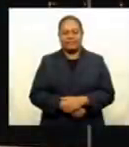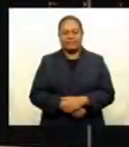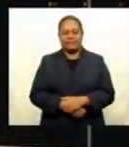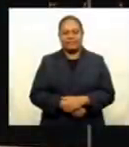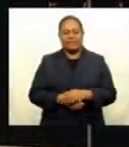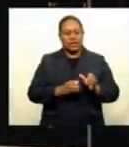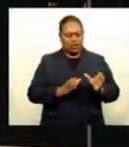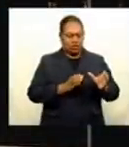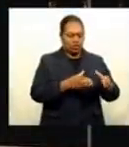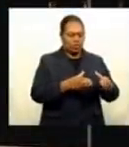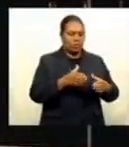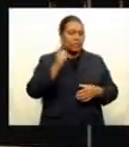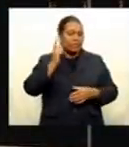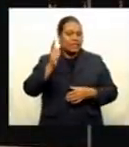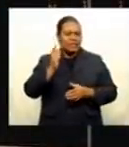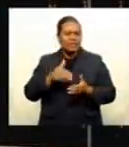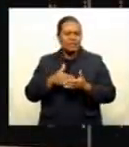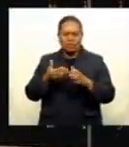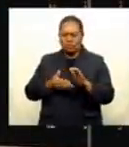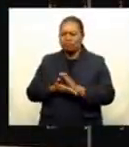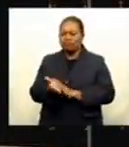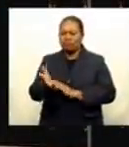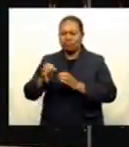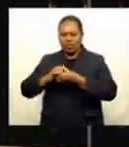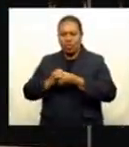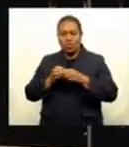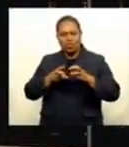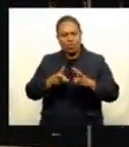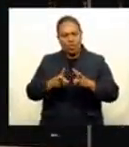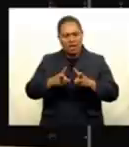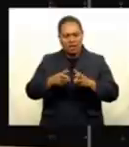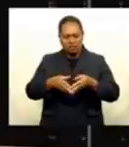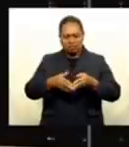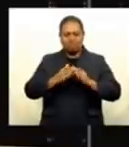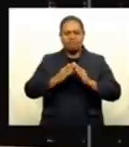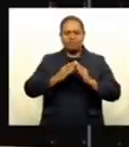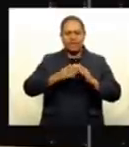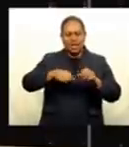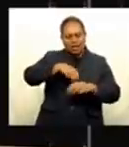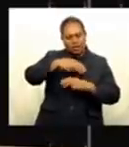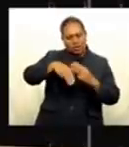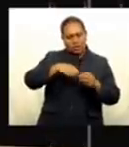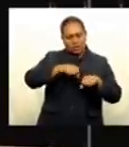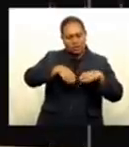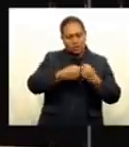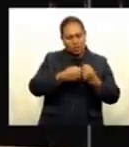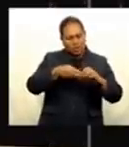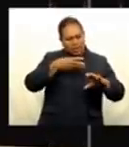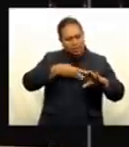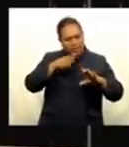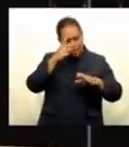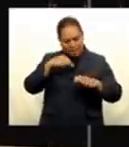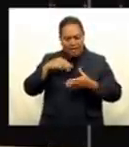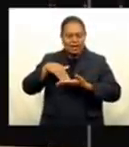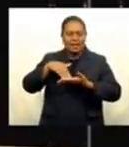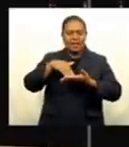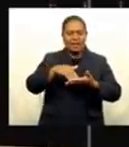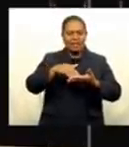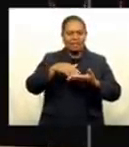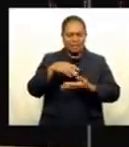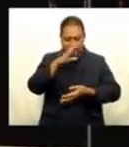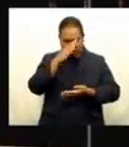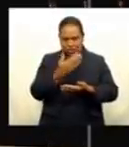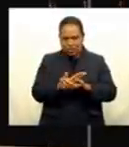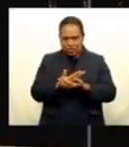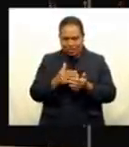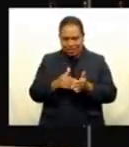A group of teachers are going out of their way to set up a social media platform named Read to Succeed to help students with education during